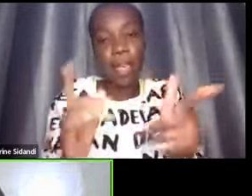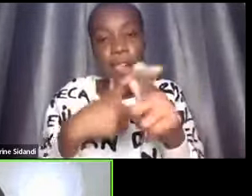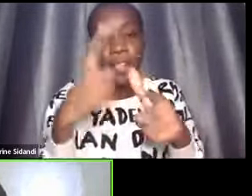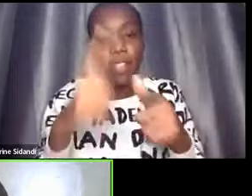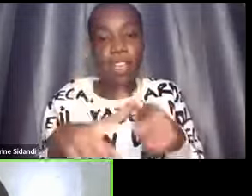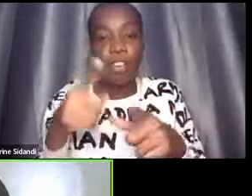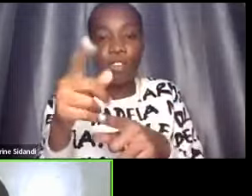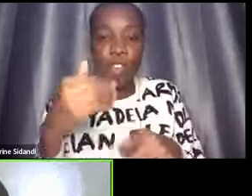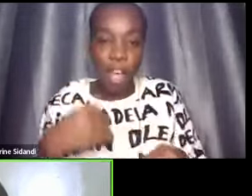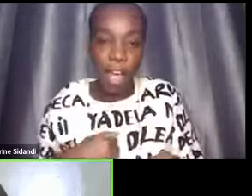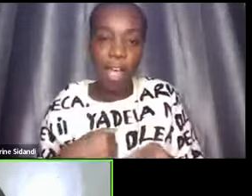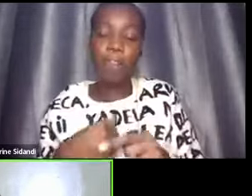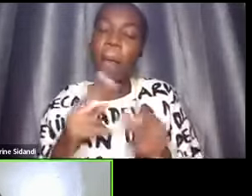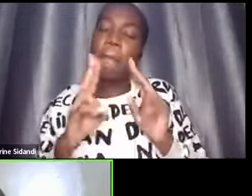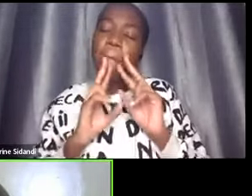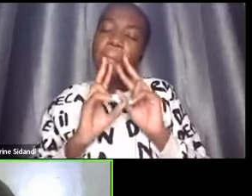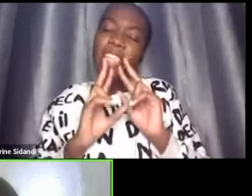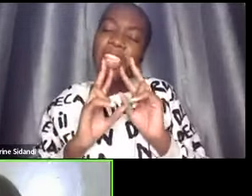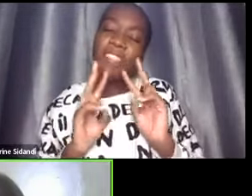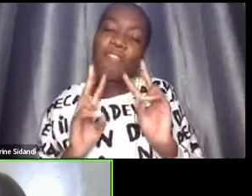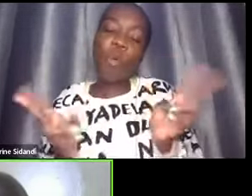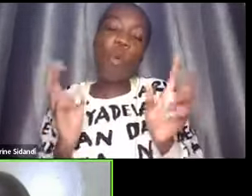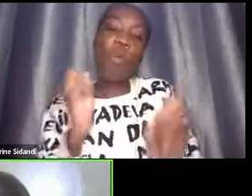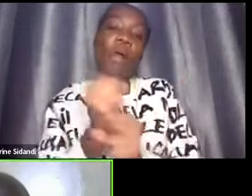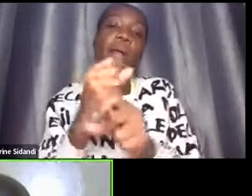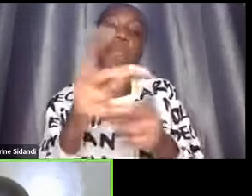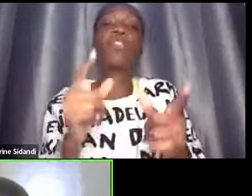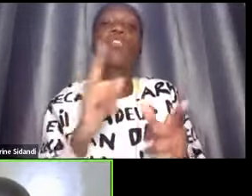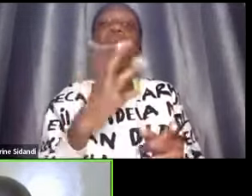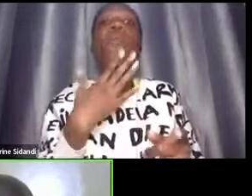an harmonious workplace. So let me tell you this story.